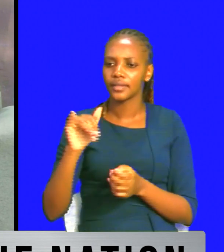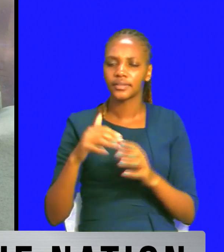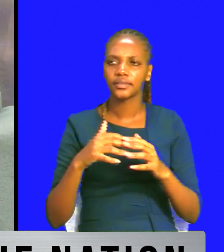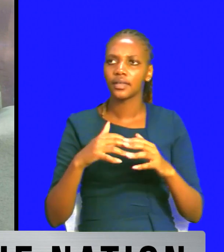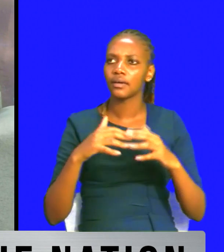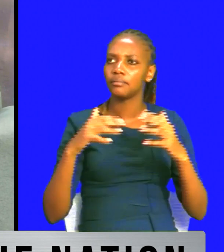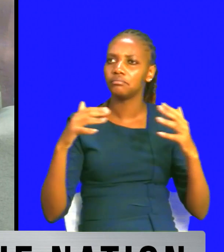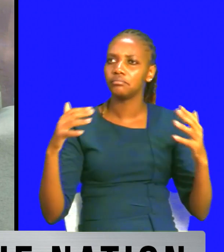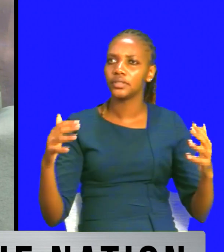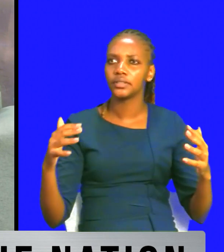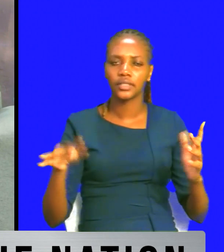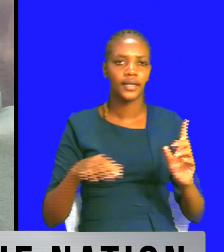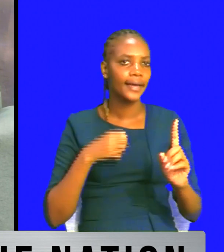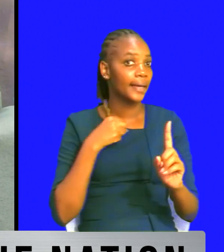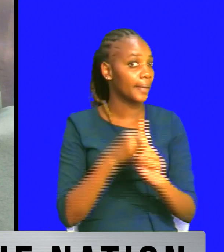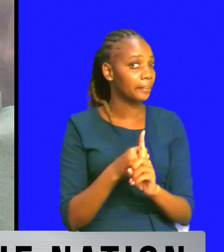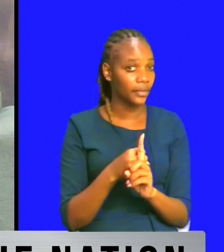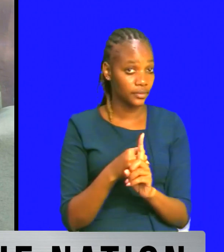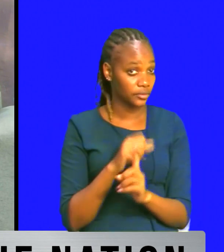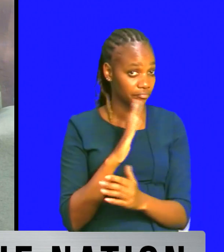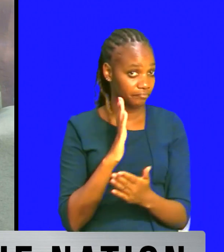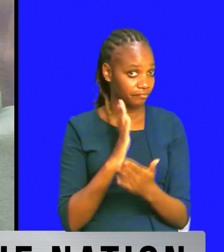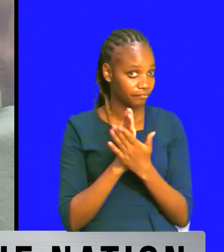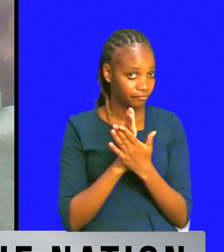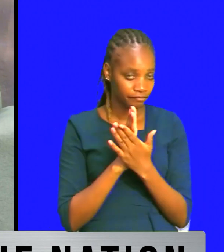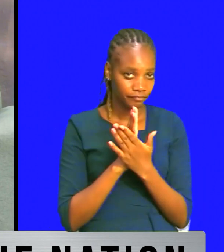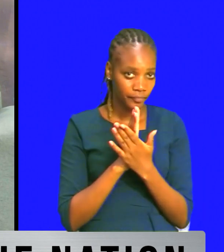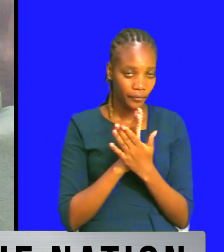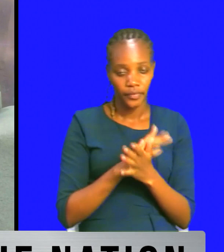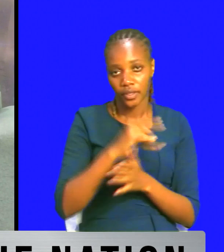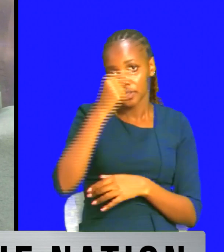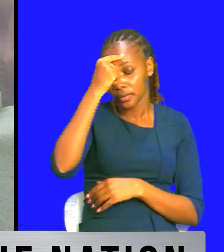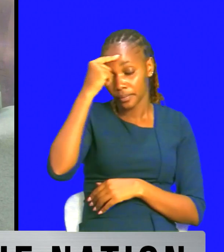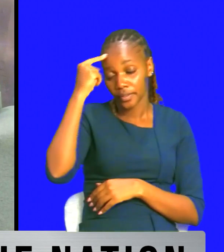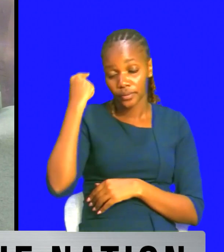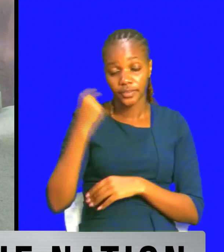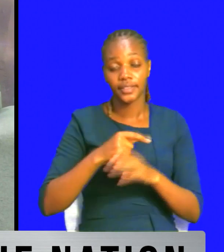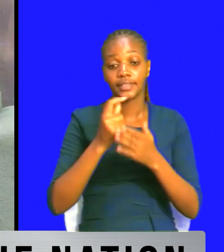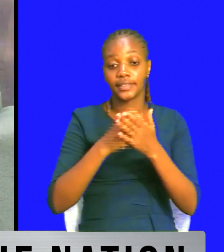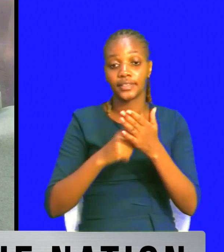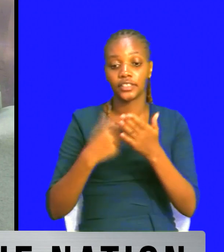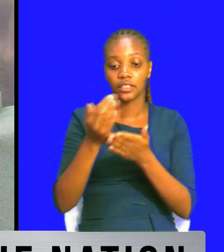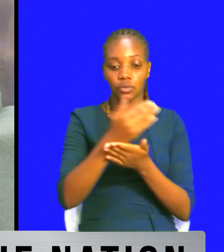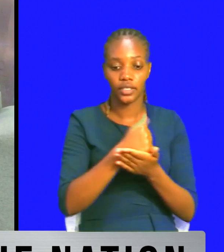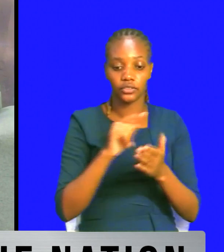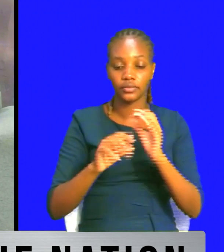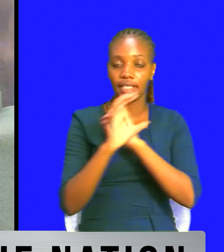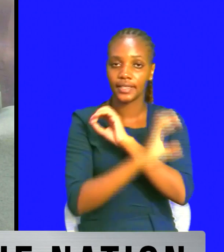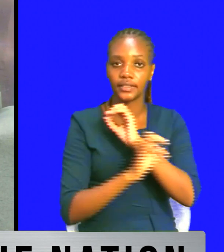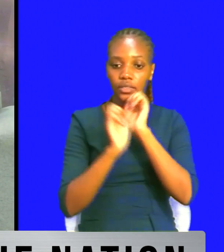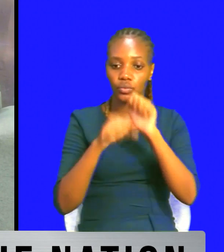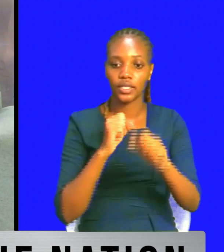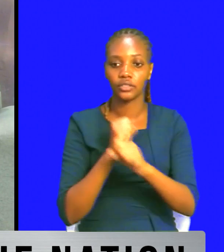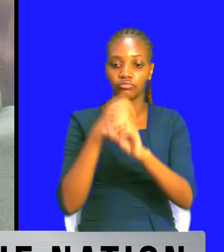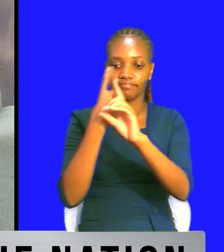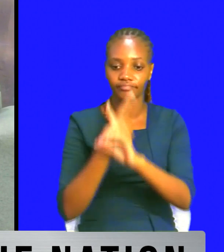call outcome, or maybe objective, because signature collection in this country, we can do